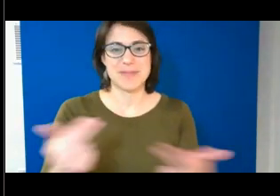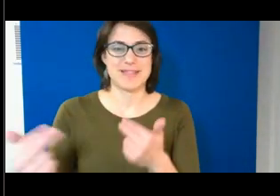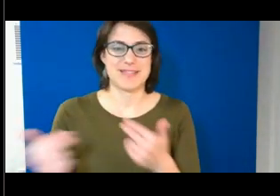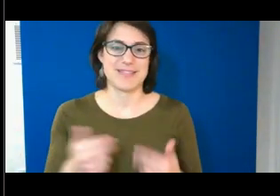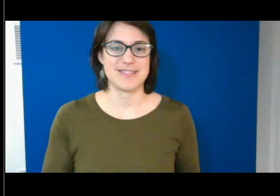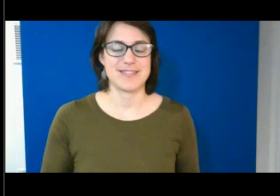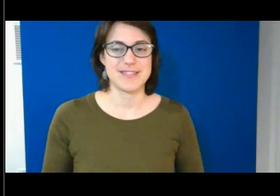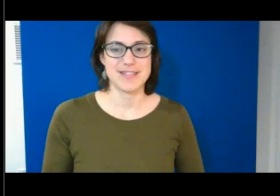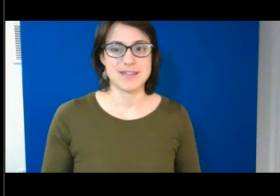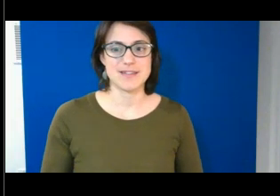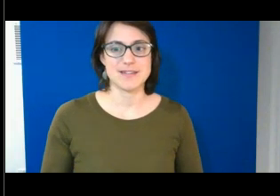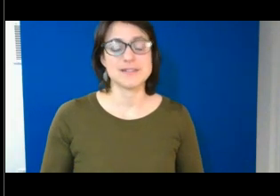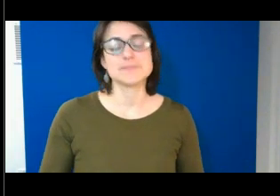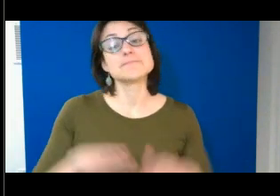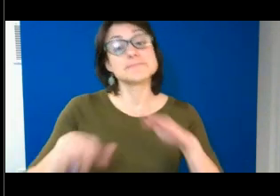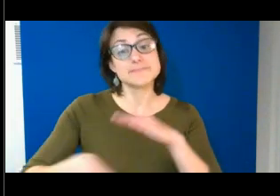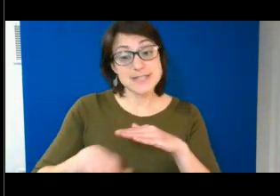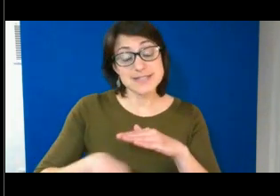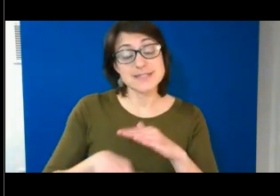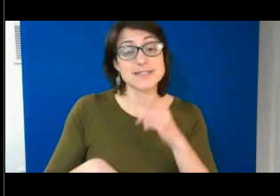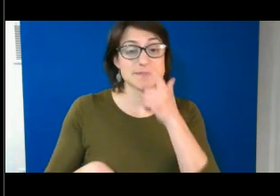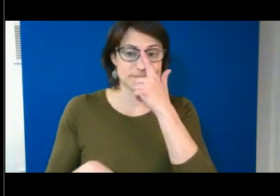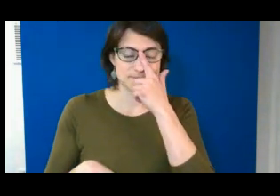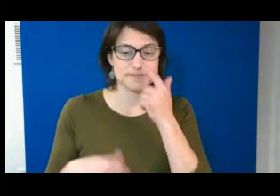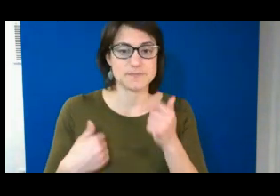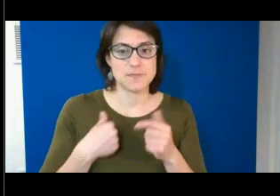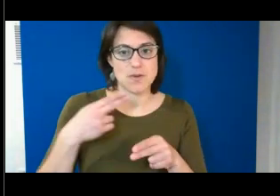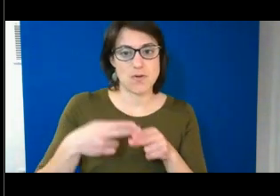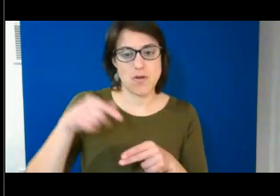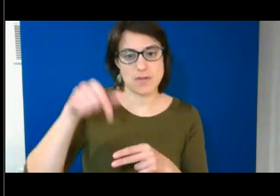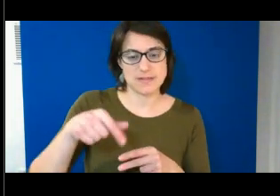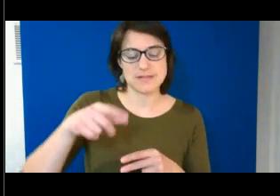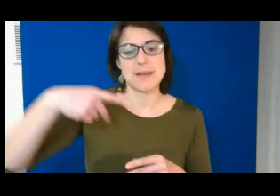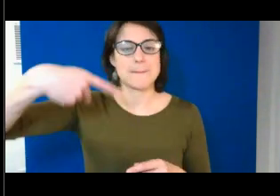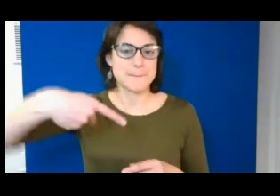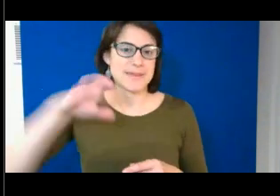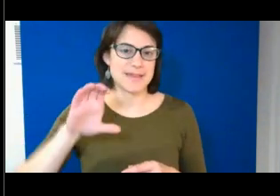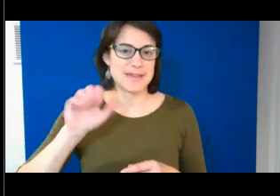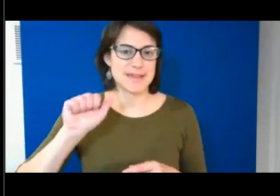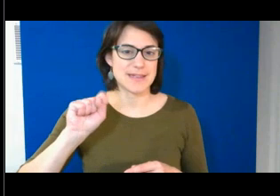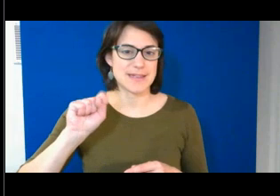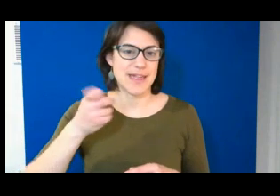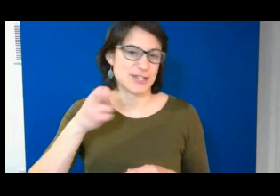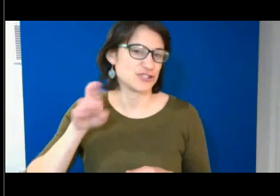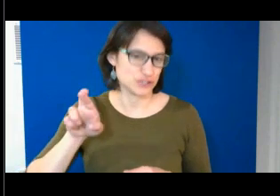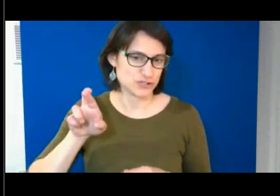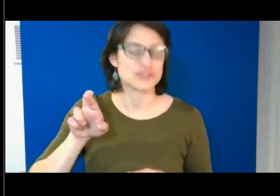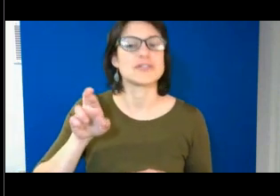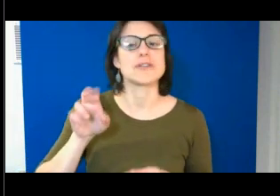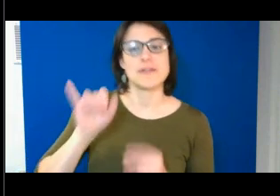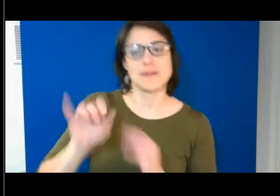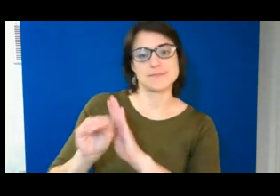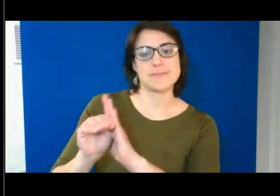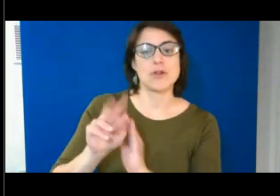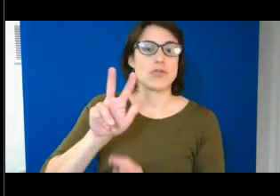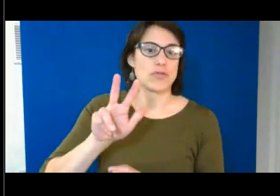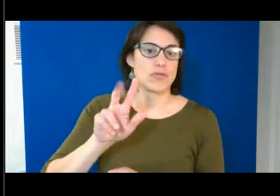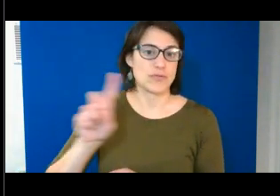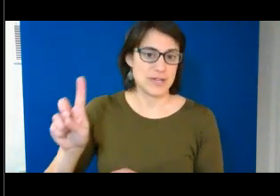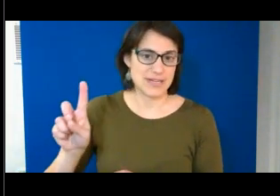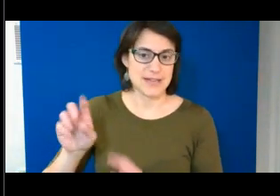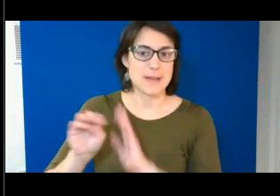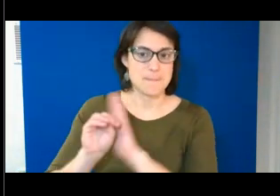Okay, so basically, yeah, we call this one called a P catcher, and this is a model, like with 3D model. I'm going to